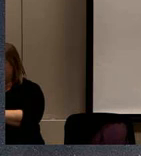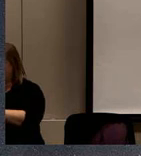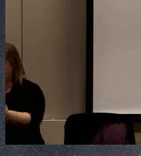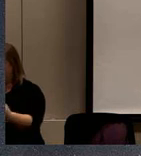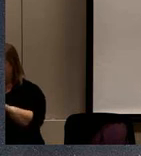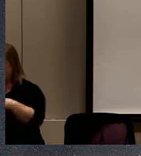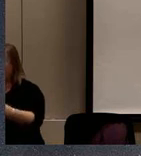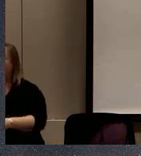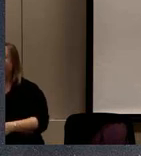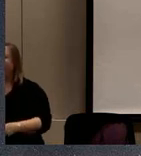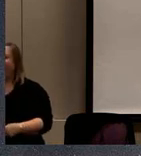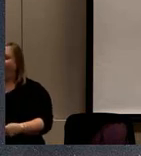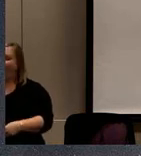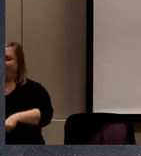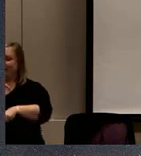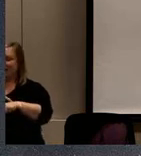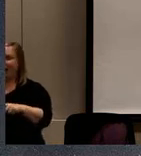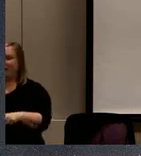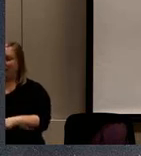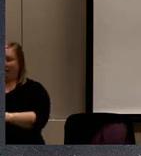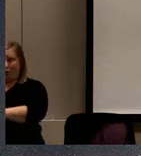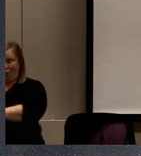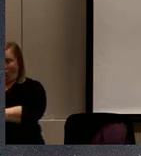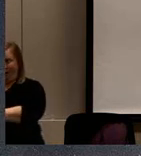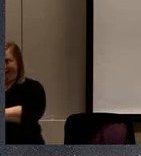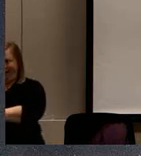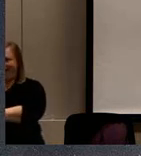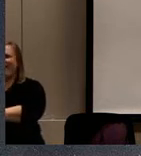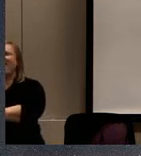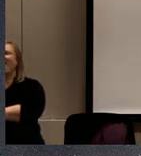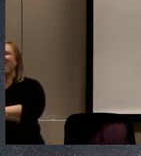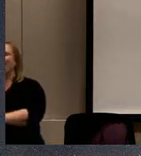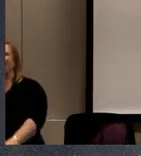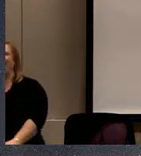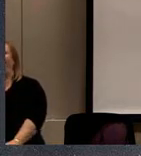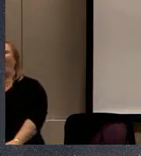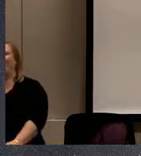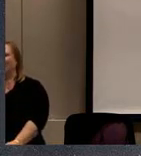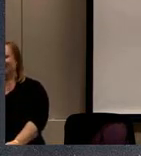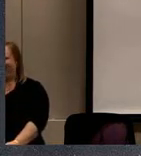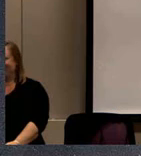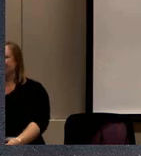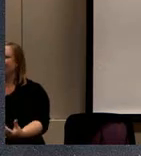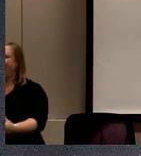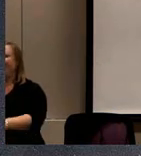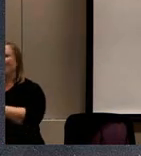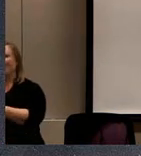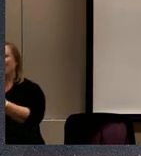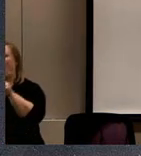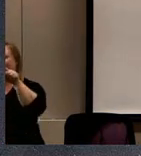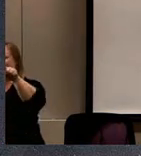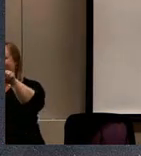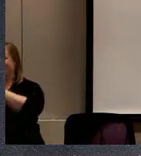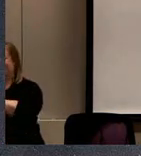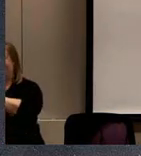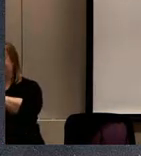Half of that time was spent down in Illinois, and then half of that time was spent up here in Wisconsin, and now I actually work in both states a little